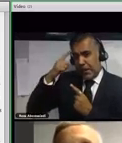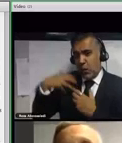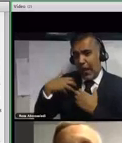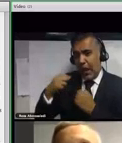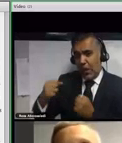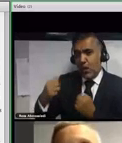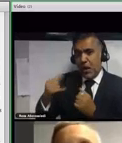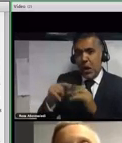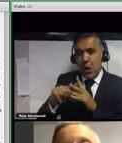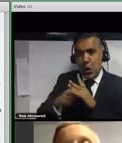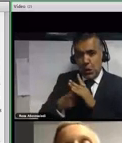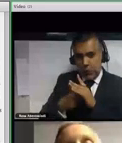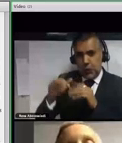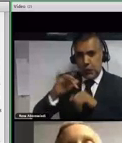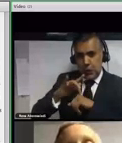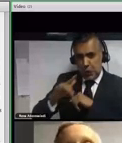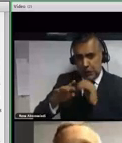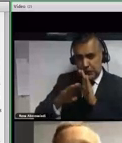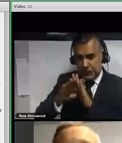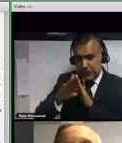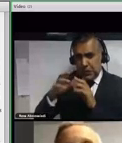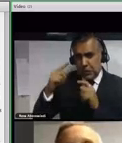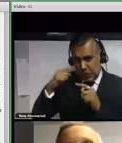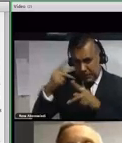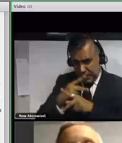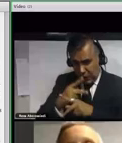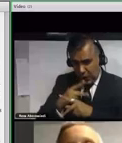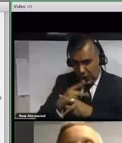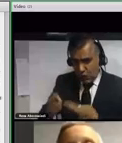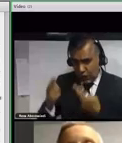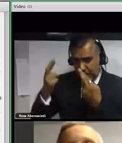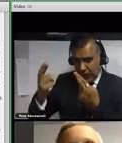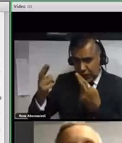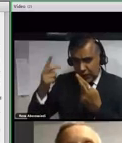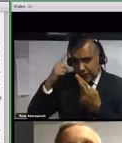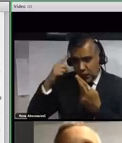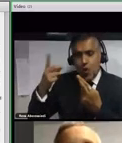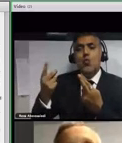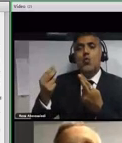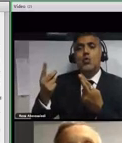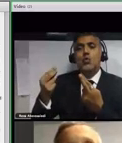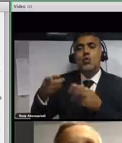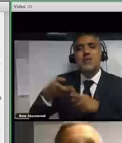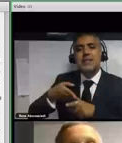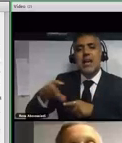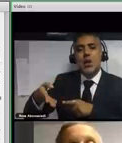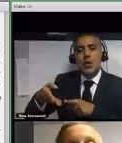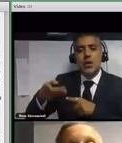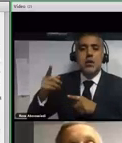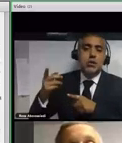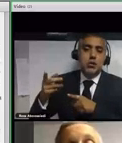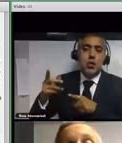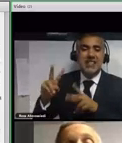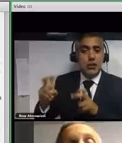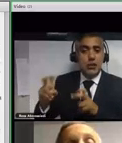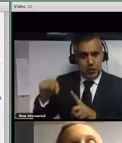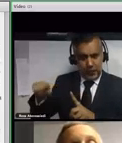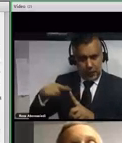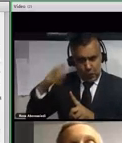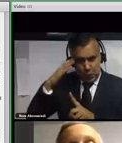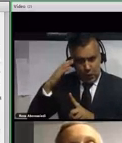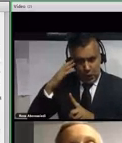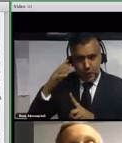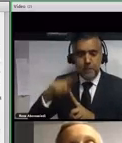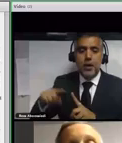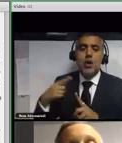stages of trying to figure out recommendations of what to do in this area. So it's an issue that they are aware of, but